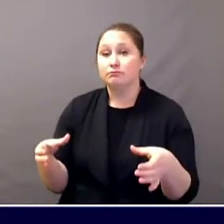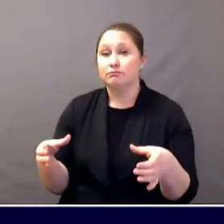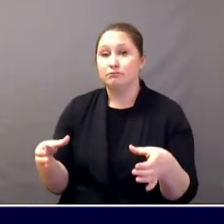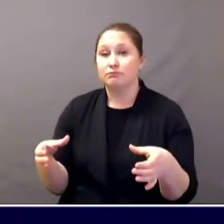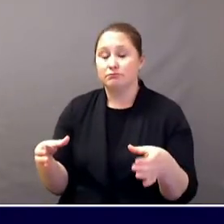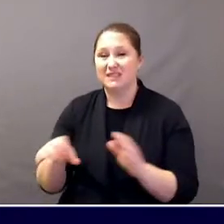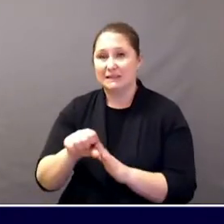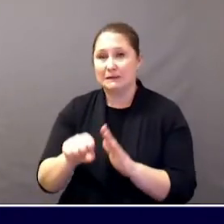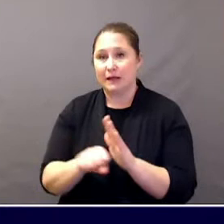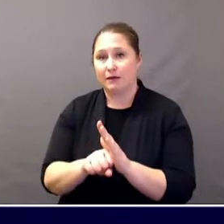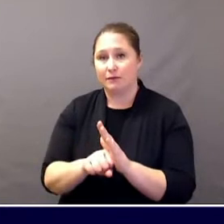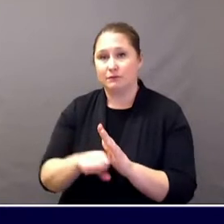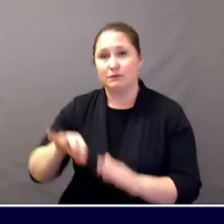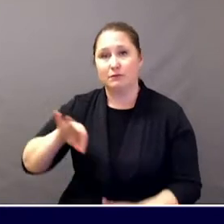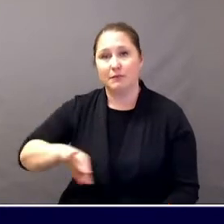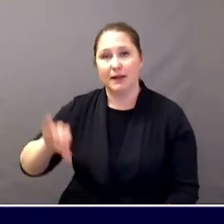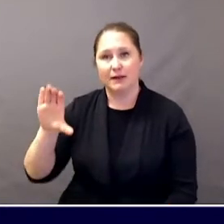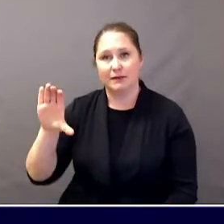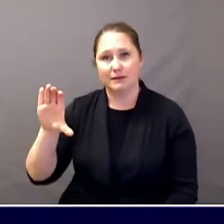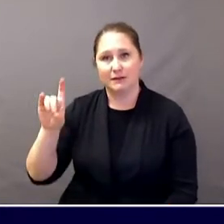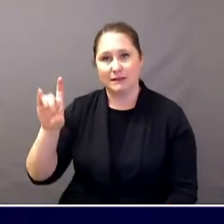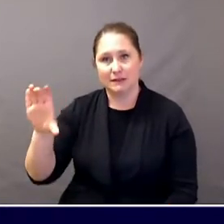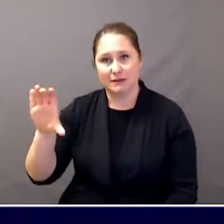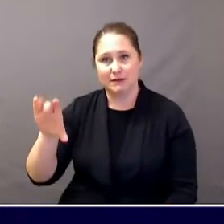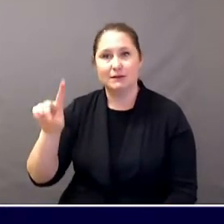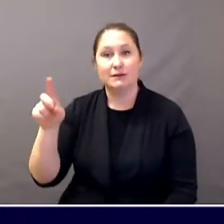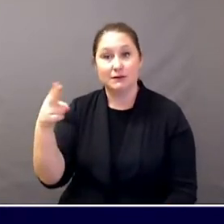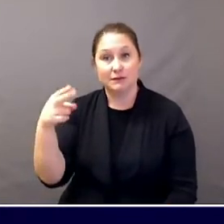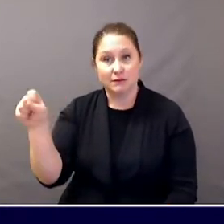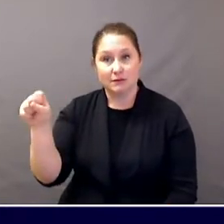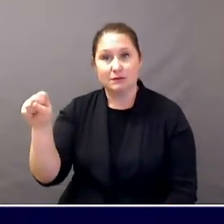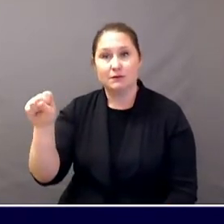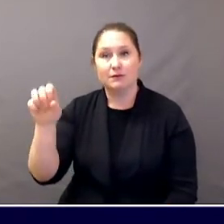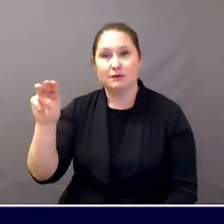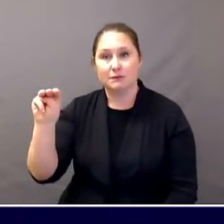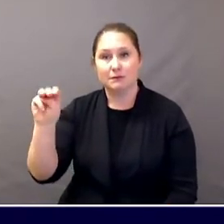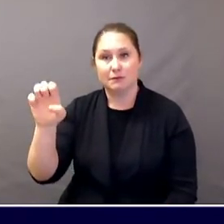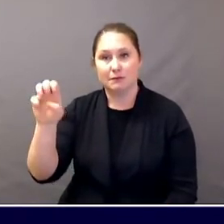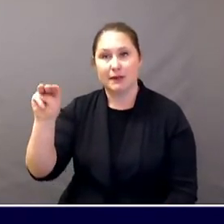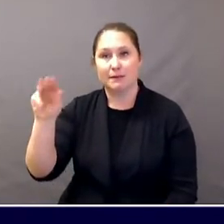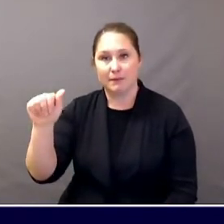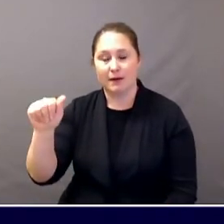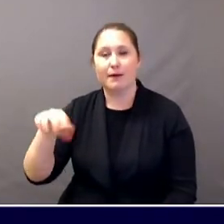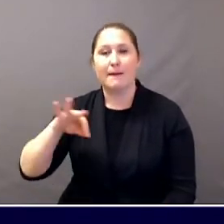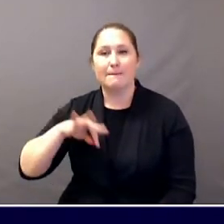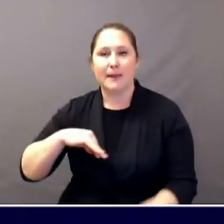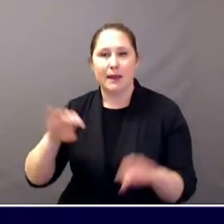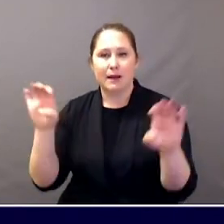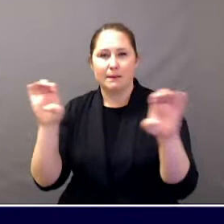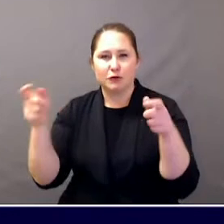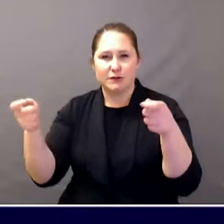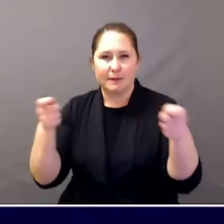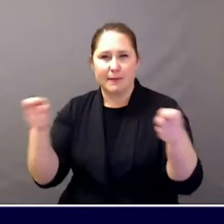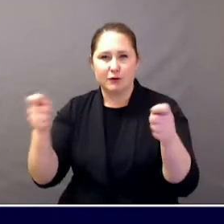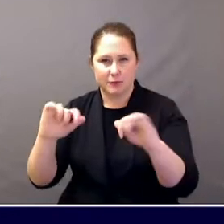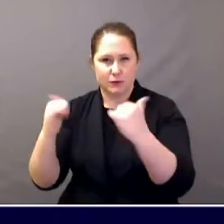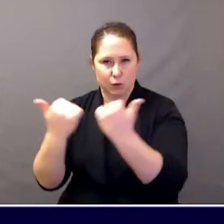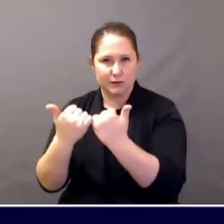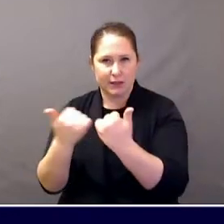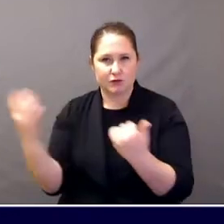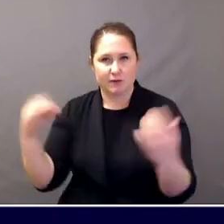Maine CDC, DHHS, Maine Emergency Management, and a number of other groups who are knowledgeable about